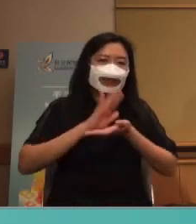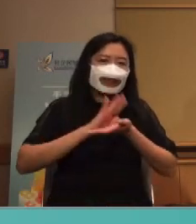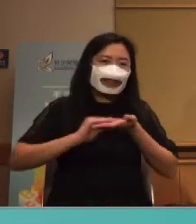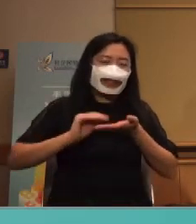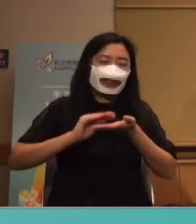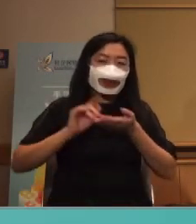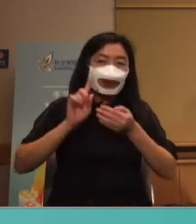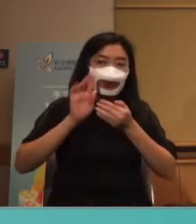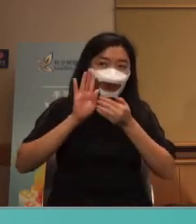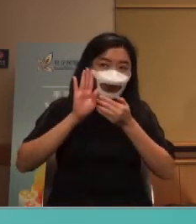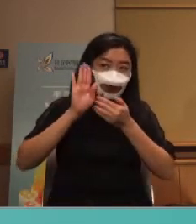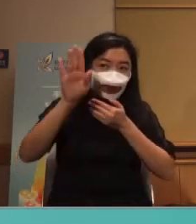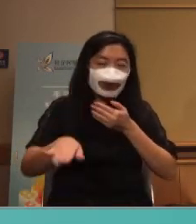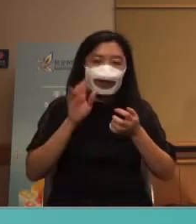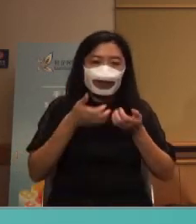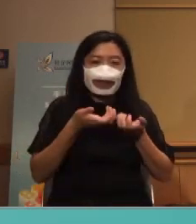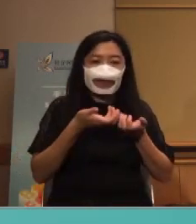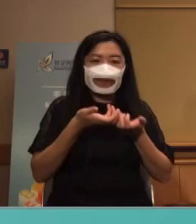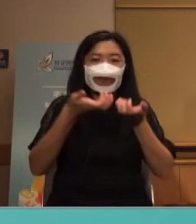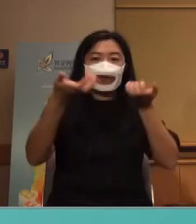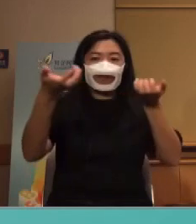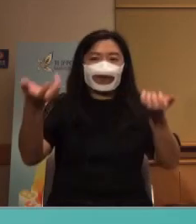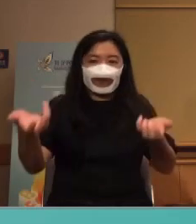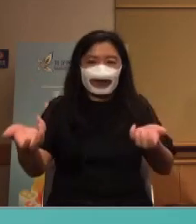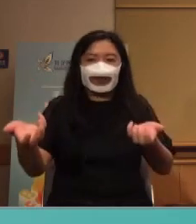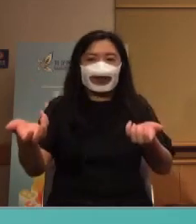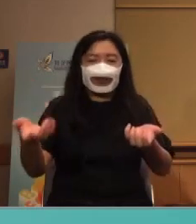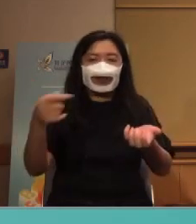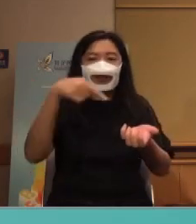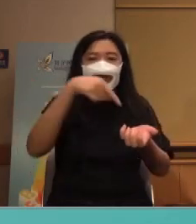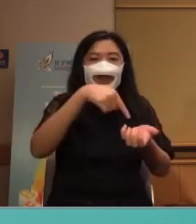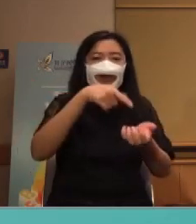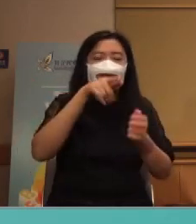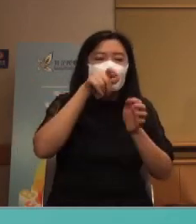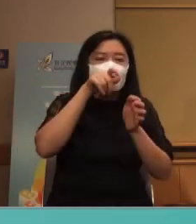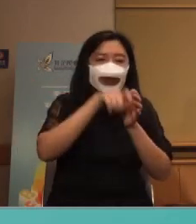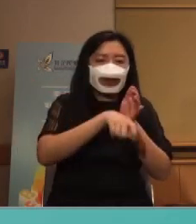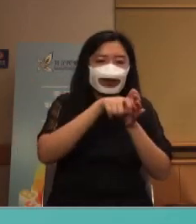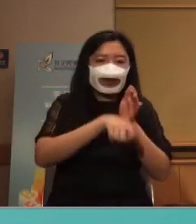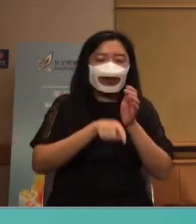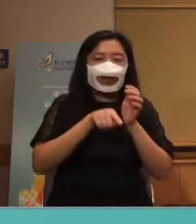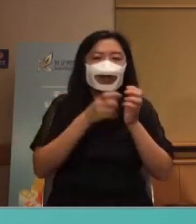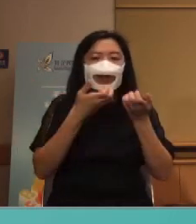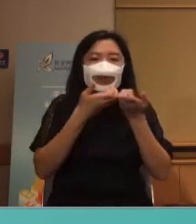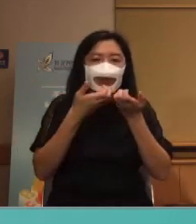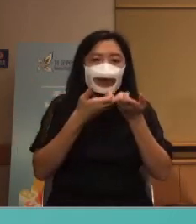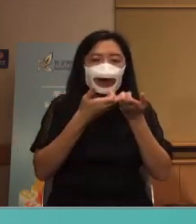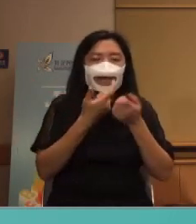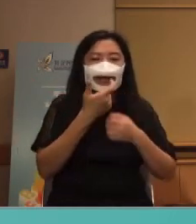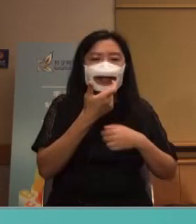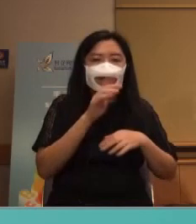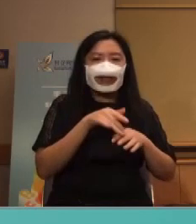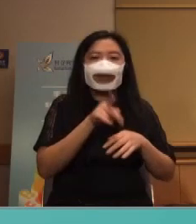paths. One is the CBDCs, central bank digital currencies. Basically, Hong Kong government say this is the legal tender, this is the e-Hong Kong